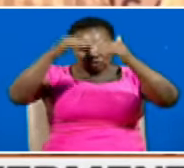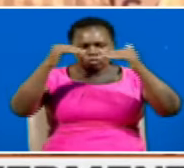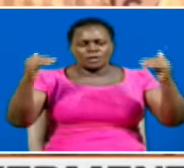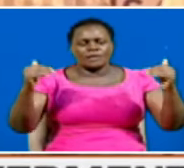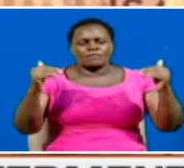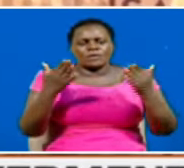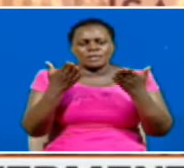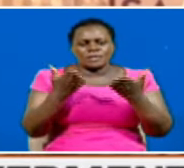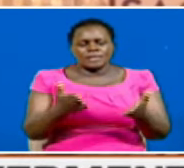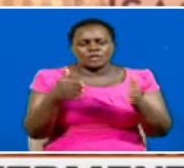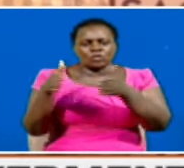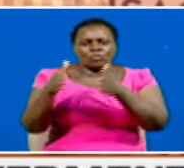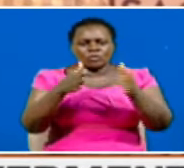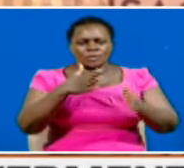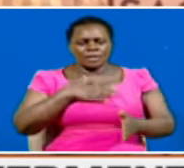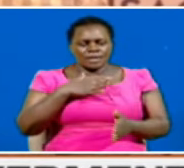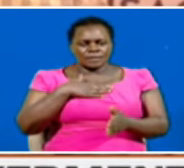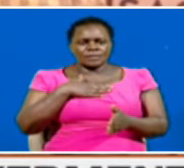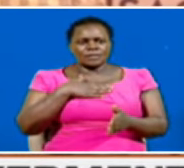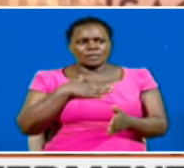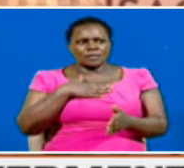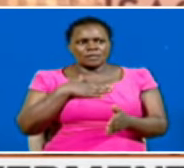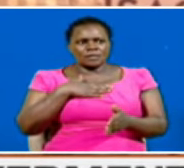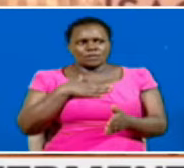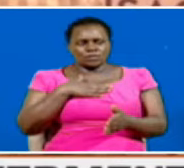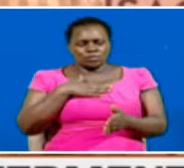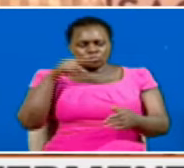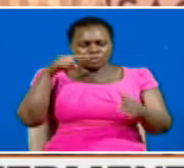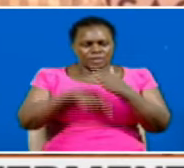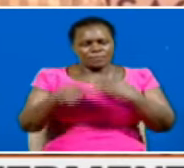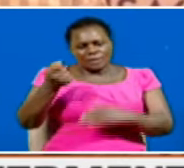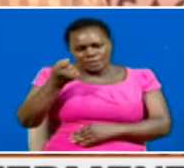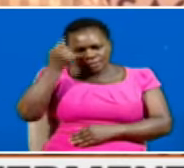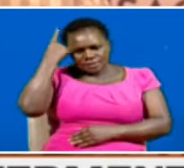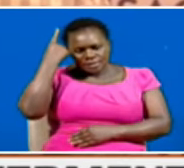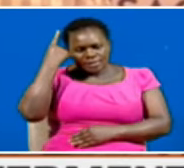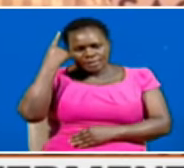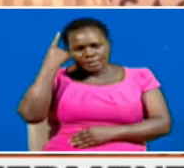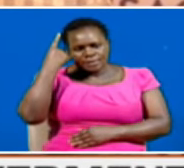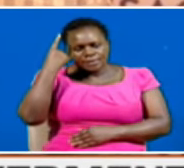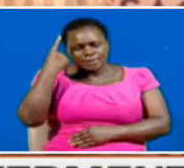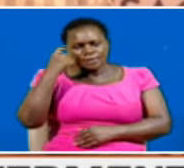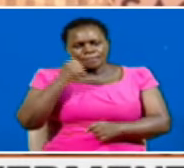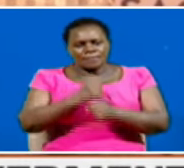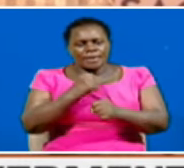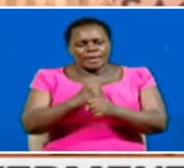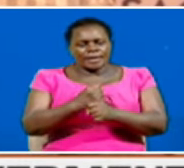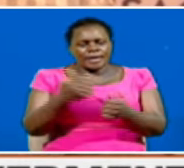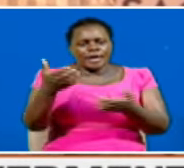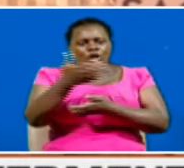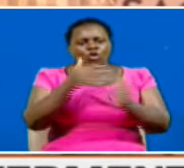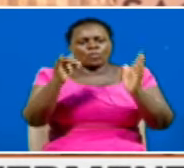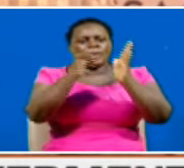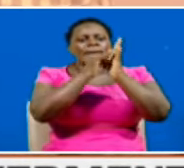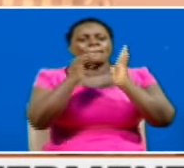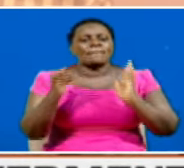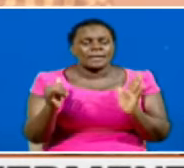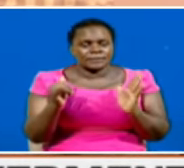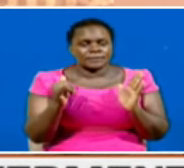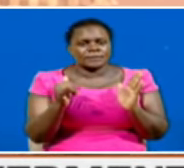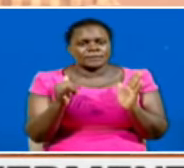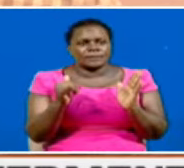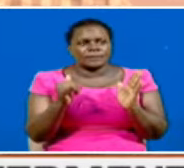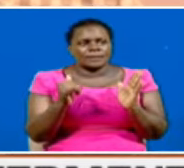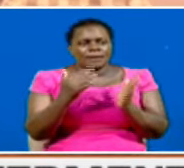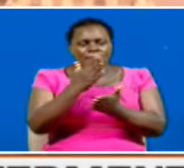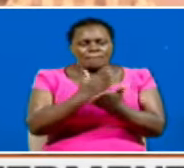And so this is an opportunity for us to deepen our understanding of what it takes to make real economic impact in this part